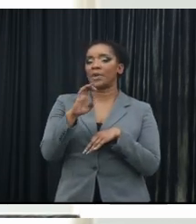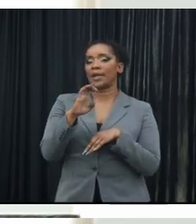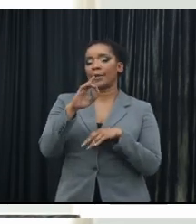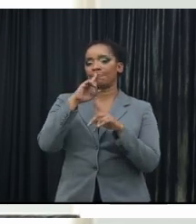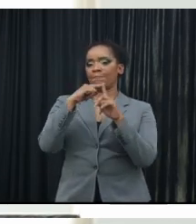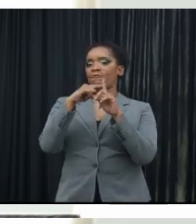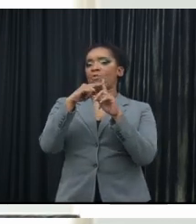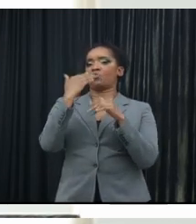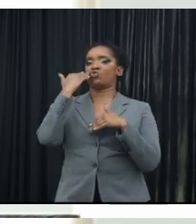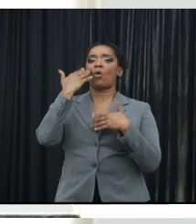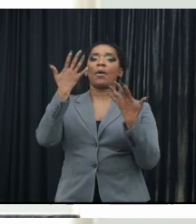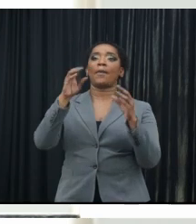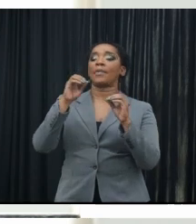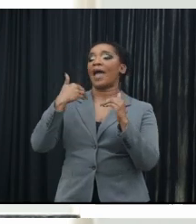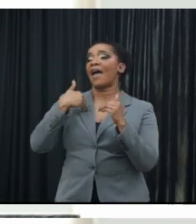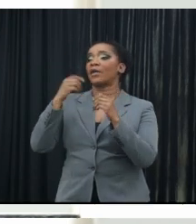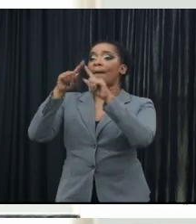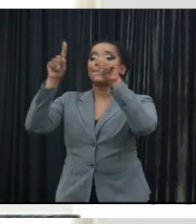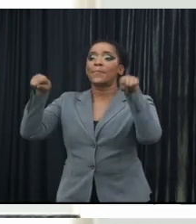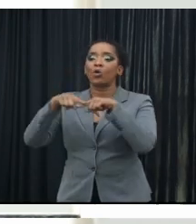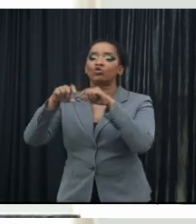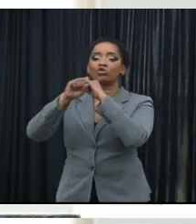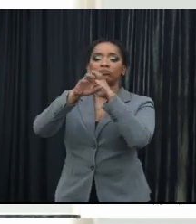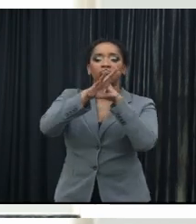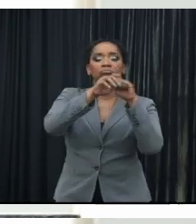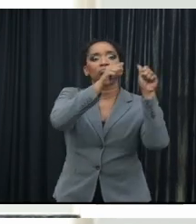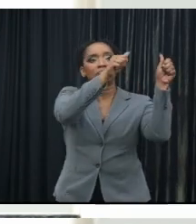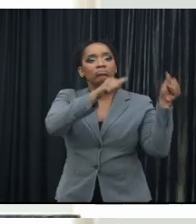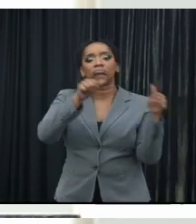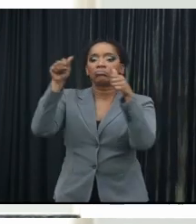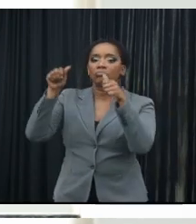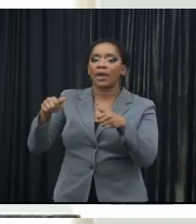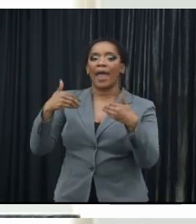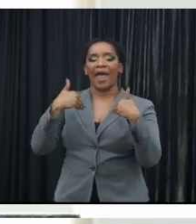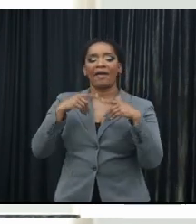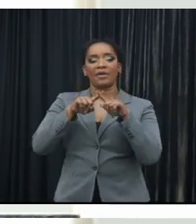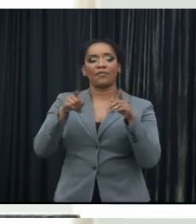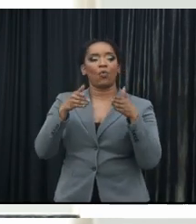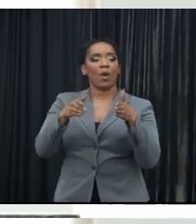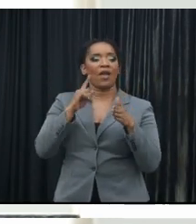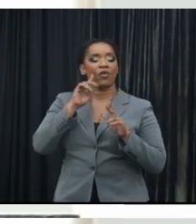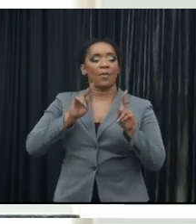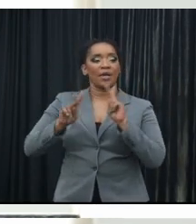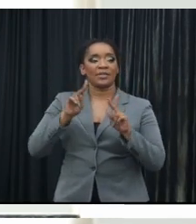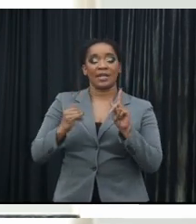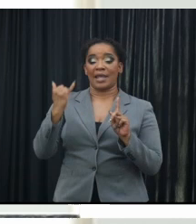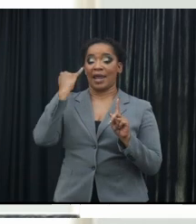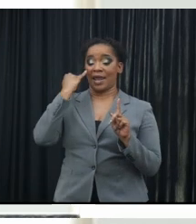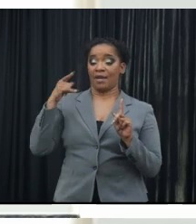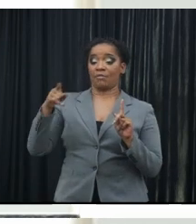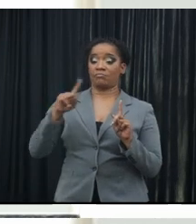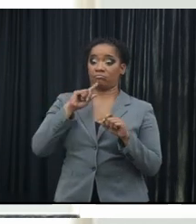housing posters, up in your office. Have mechanisms for individuals that if a complaint is